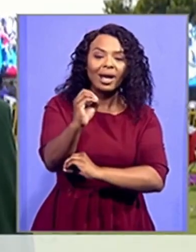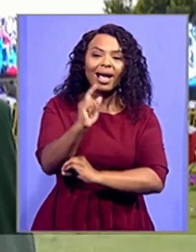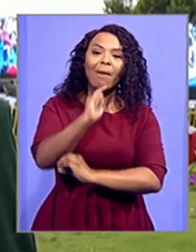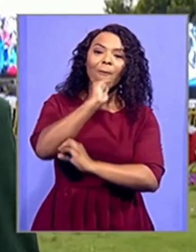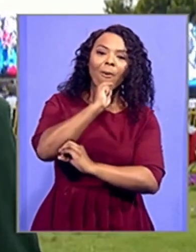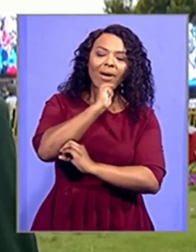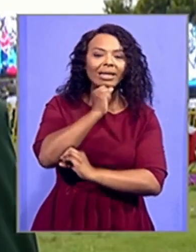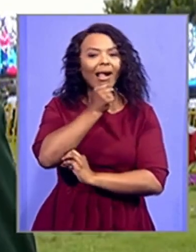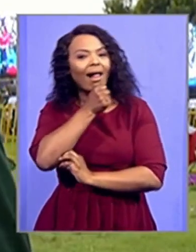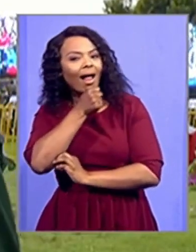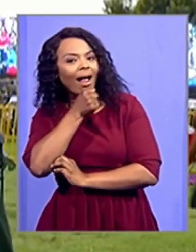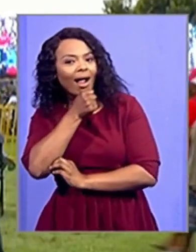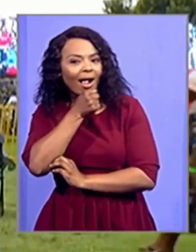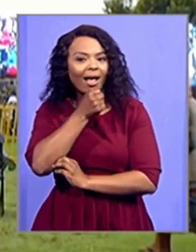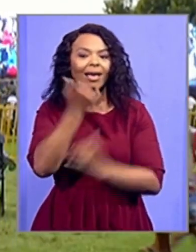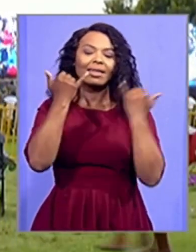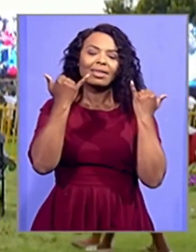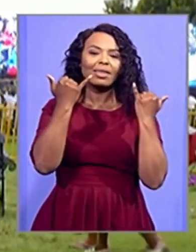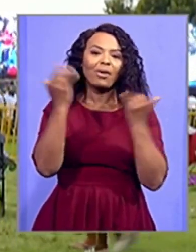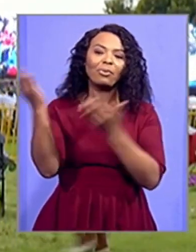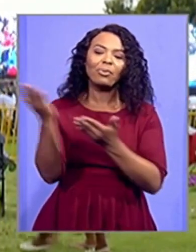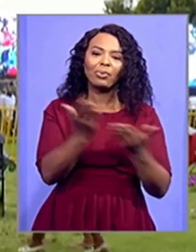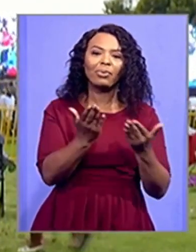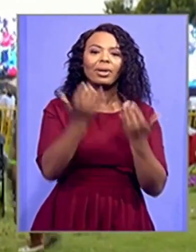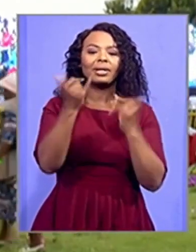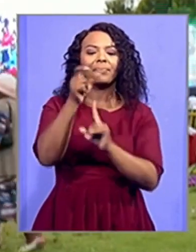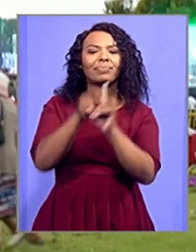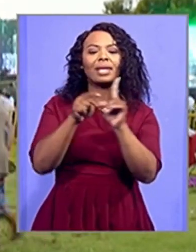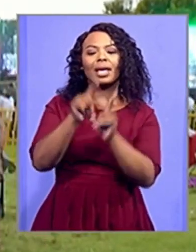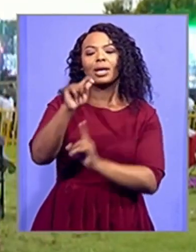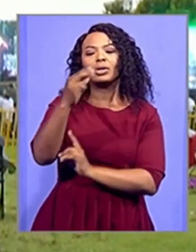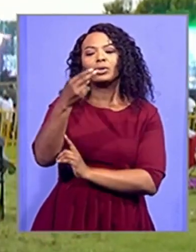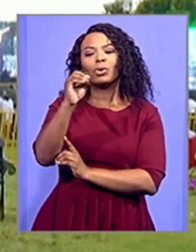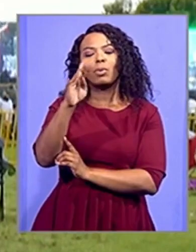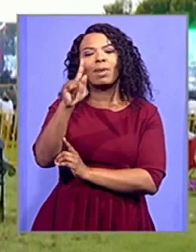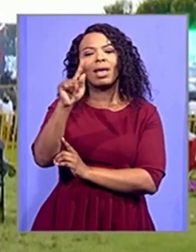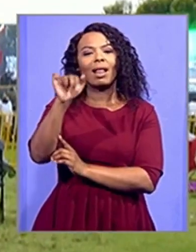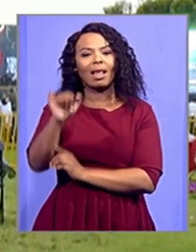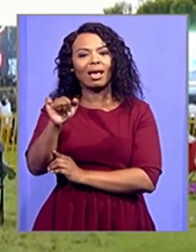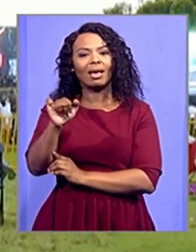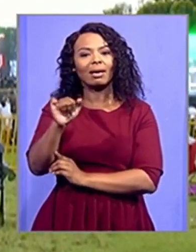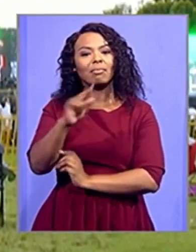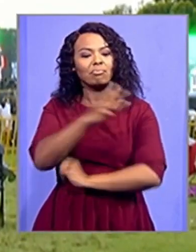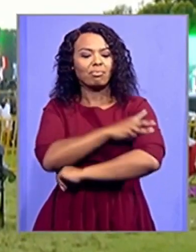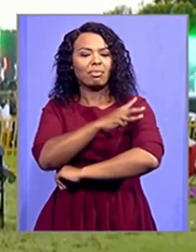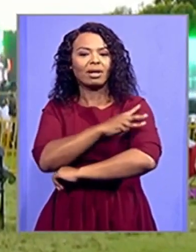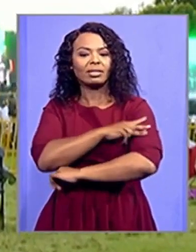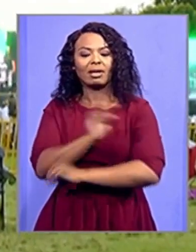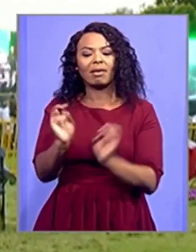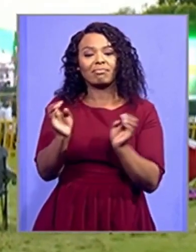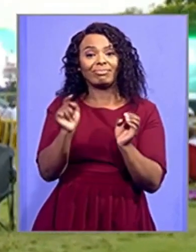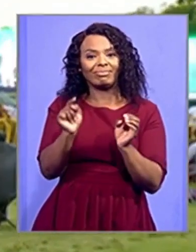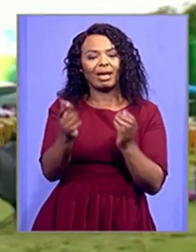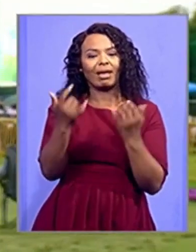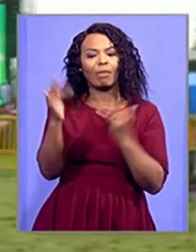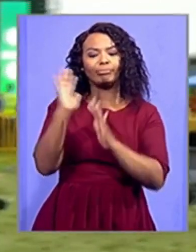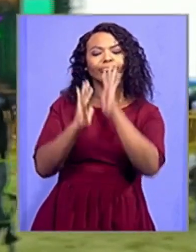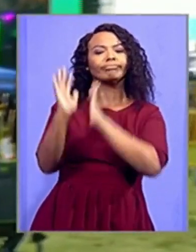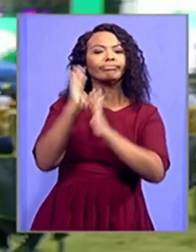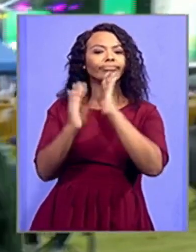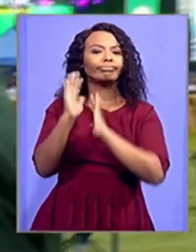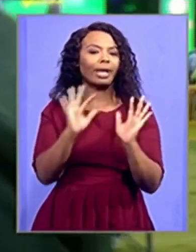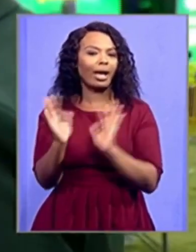sebaka ga biale ke nyaka go amogela fa molaodi wa manane go Thobela FM Mankwe Sebolwa yo le gore ga botse go tlo re botsa gore na e ka be le gore ke dipitse le gore ka diletela ra go leboga